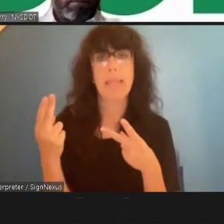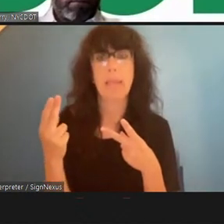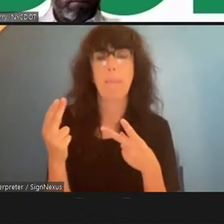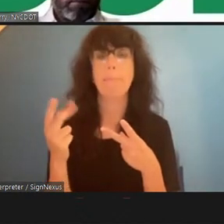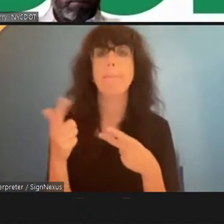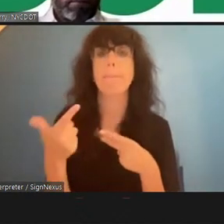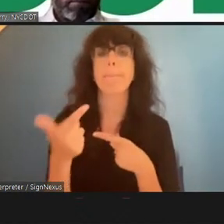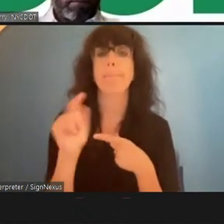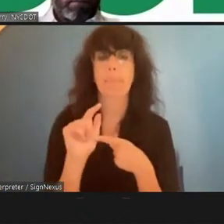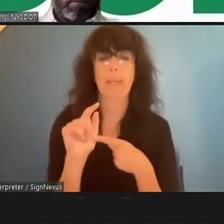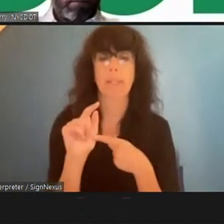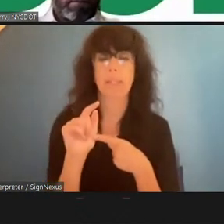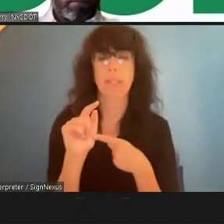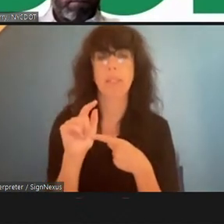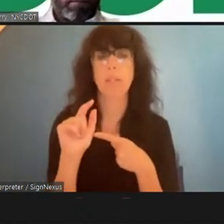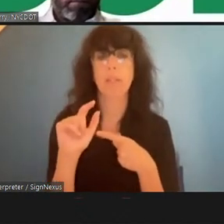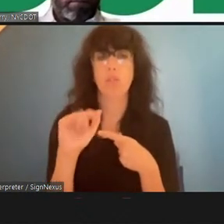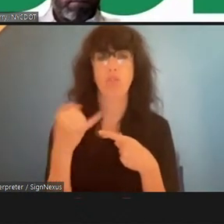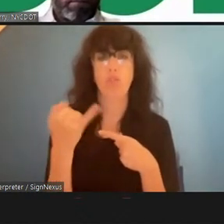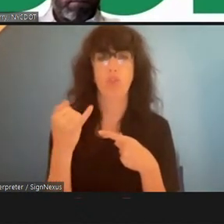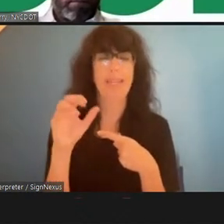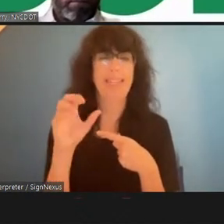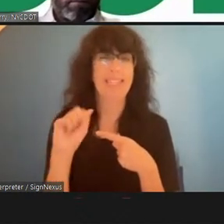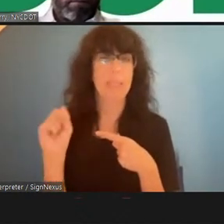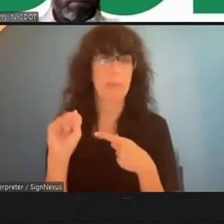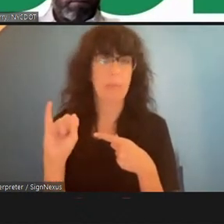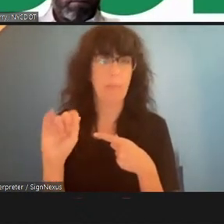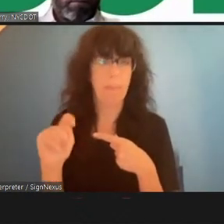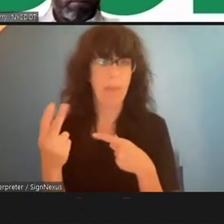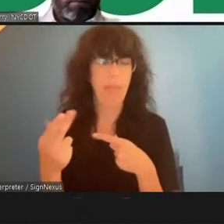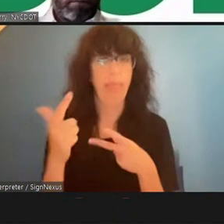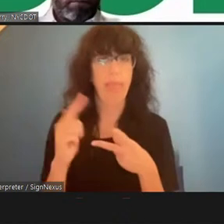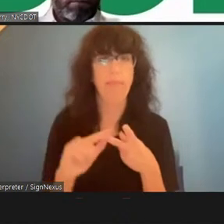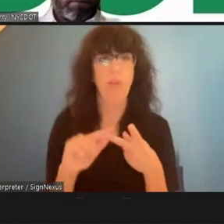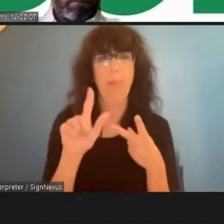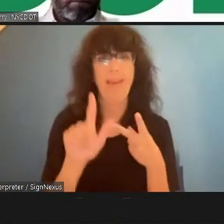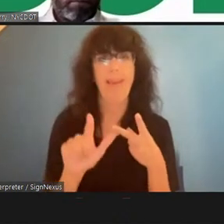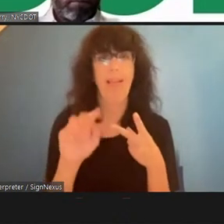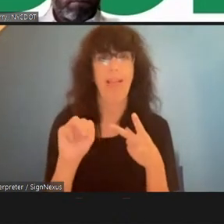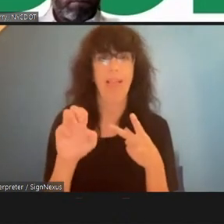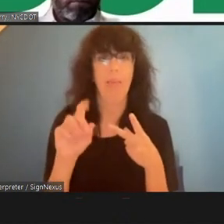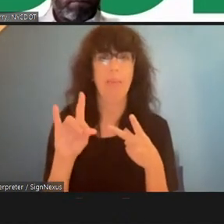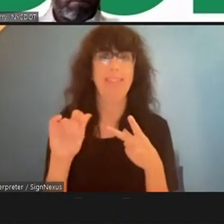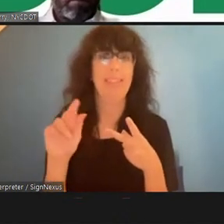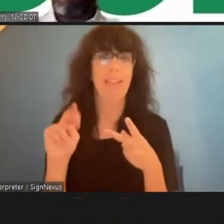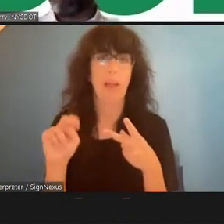our next speaker is johnny smith followed by l medina